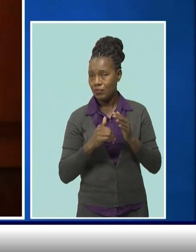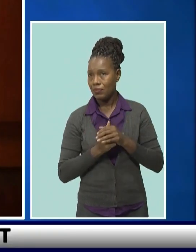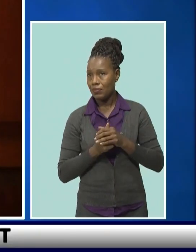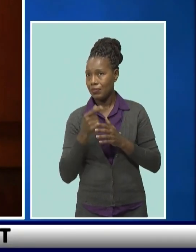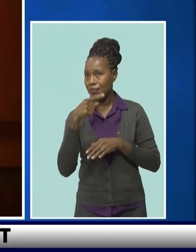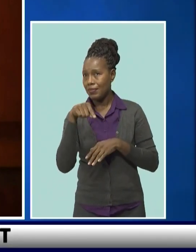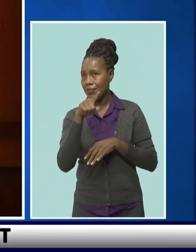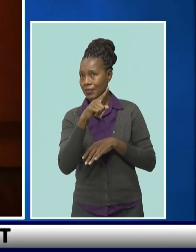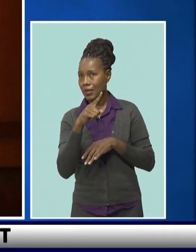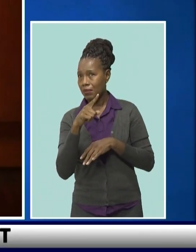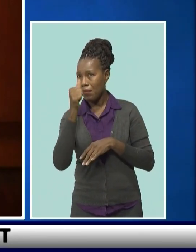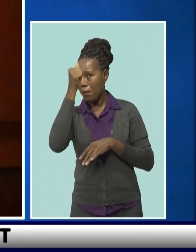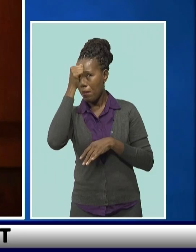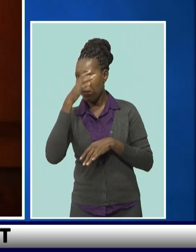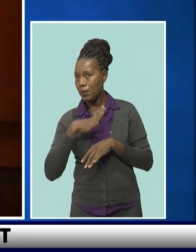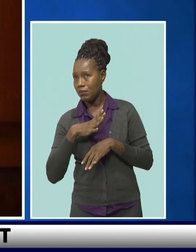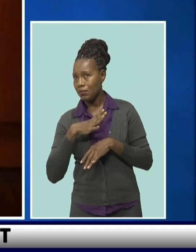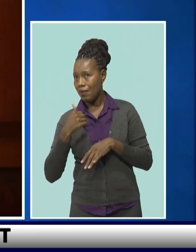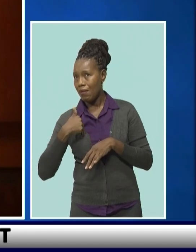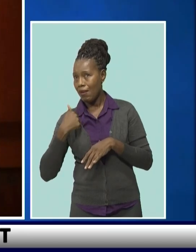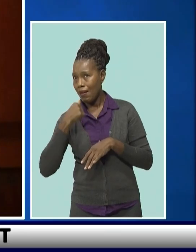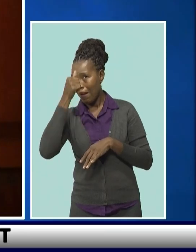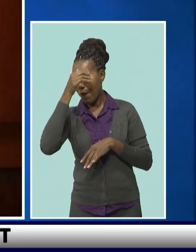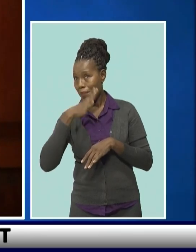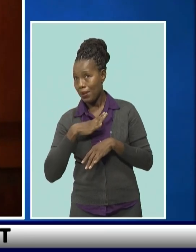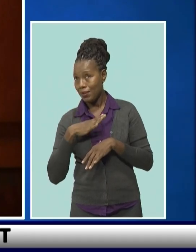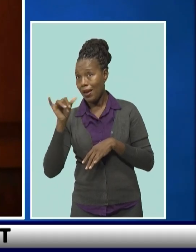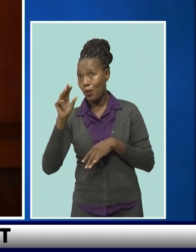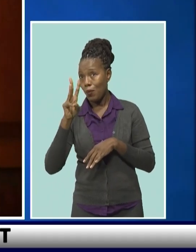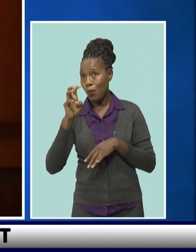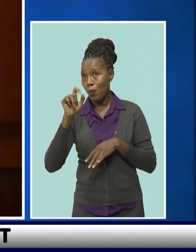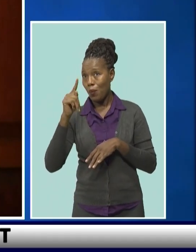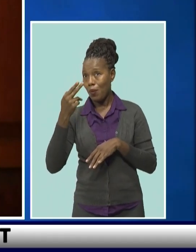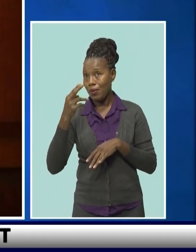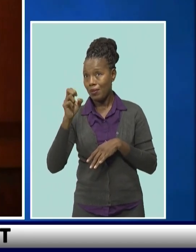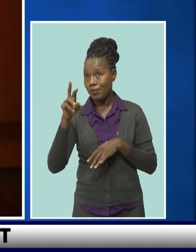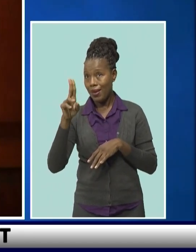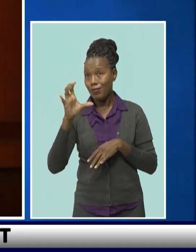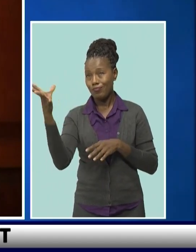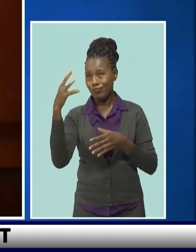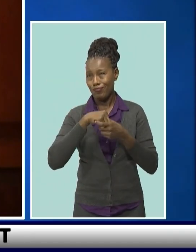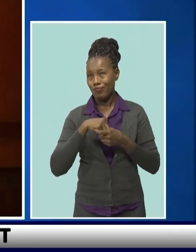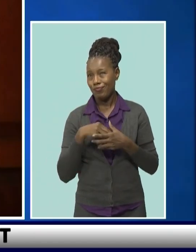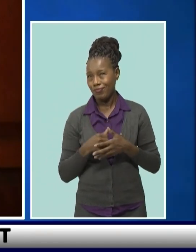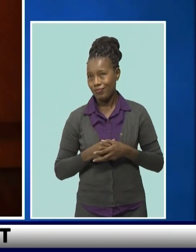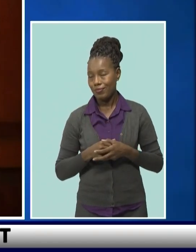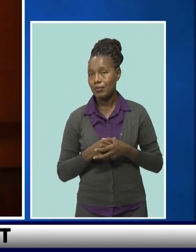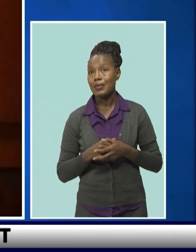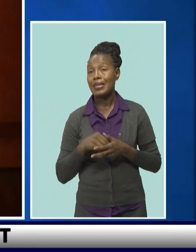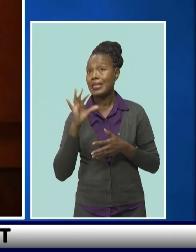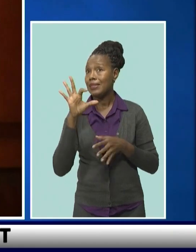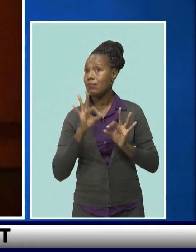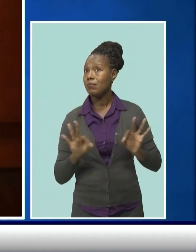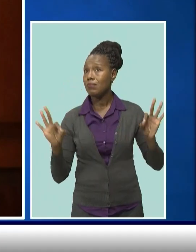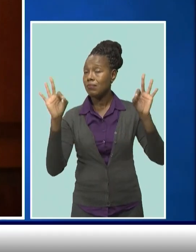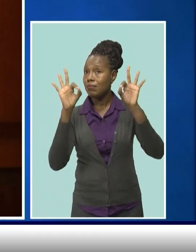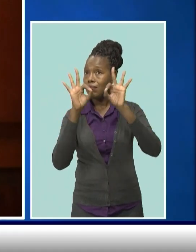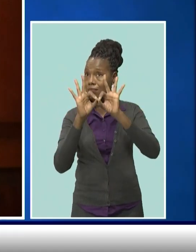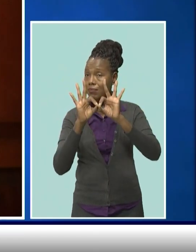introduced, are men and young men, and Mr. Weatherhead, I'm including you in that as well. And that again is significant in